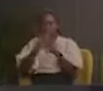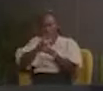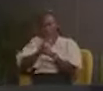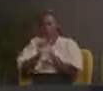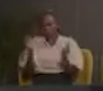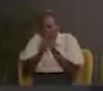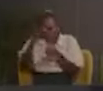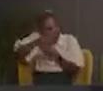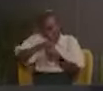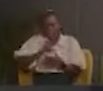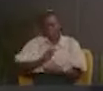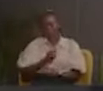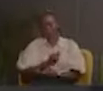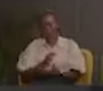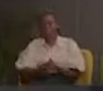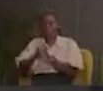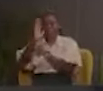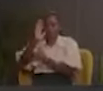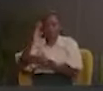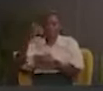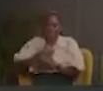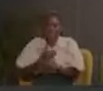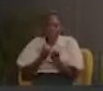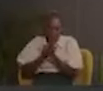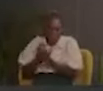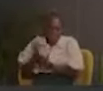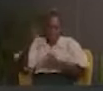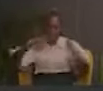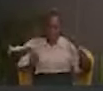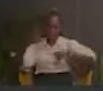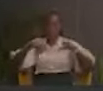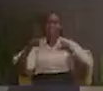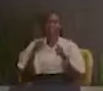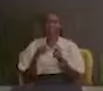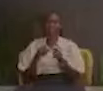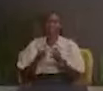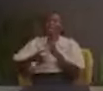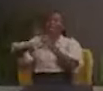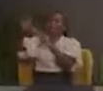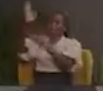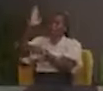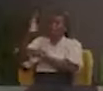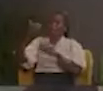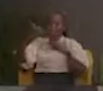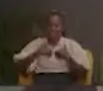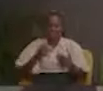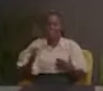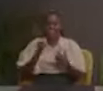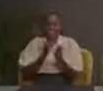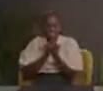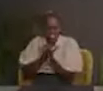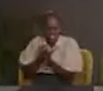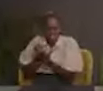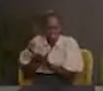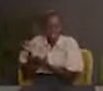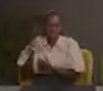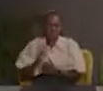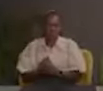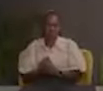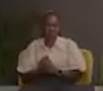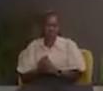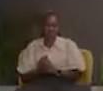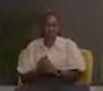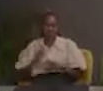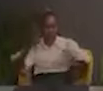Say, God has integrity. One more time, say, God has integrity. And then